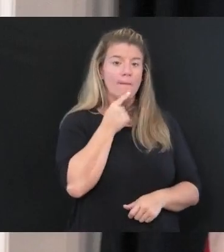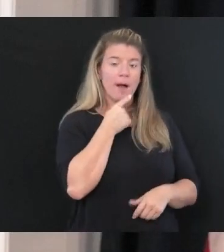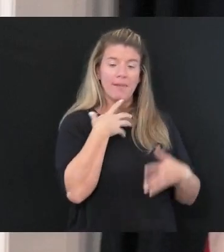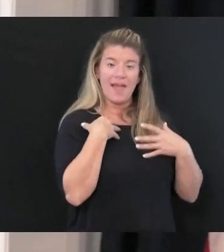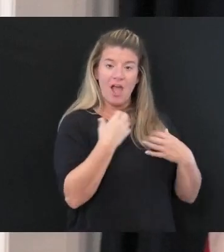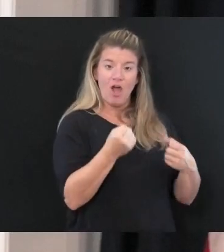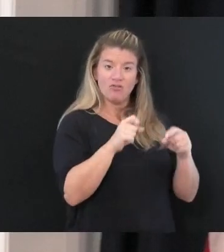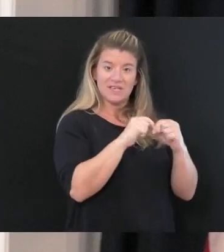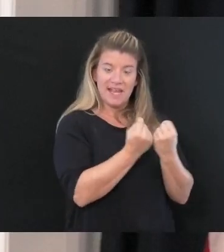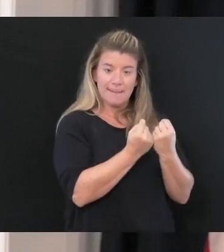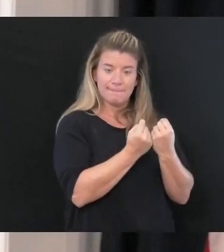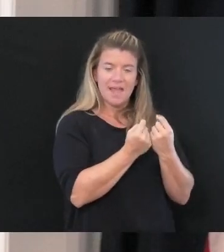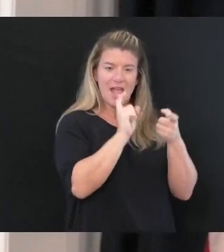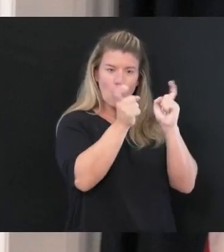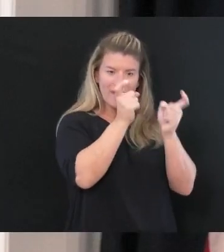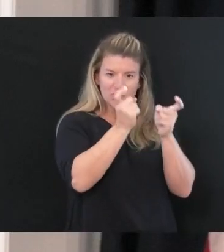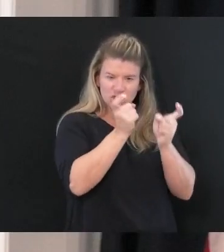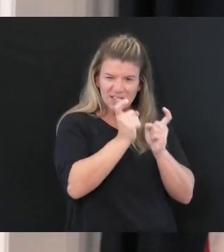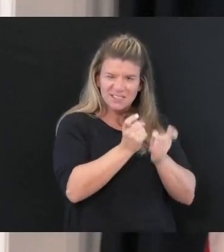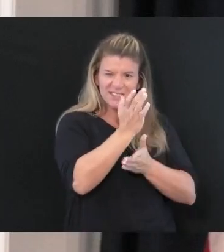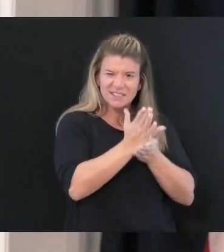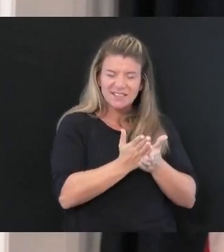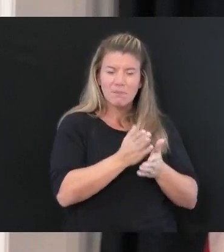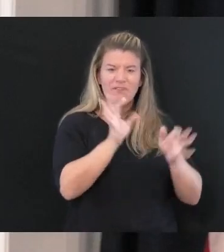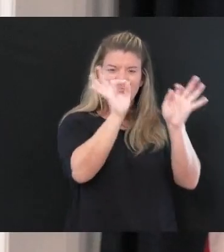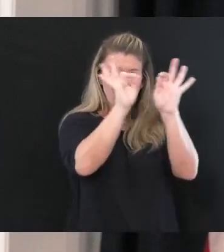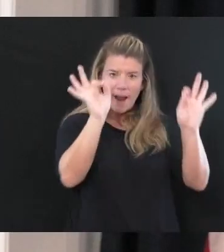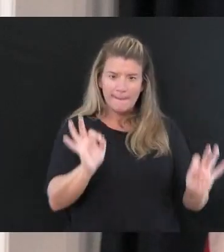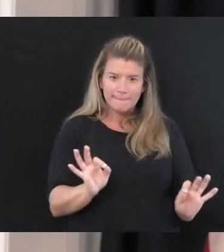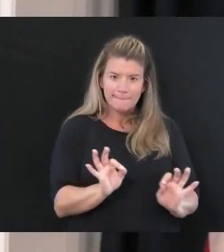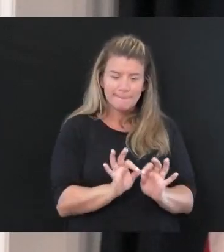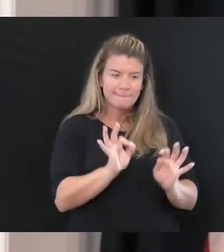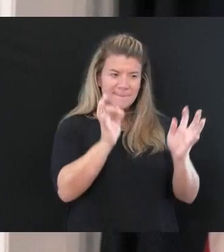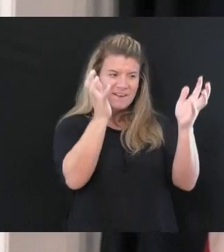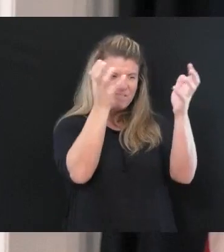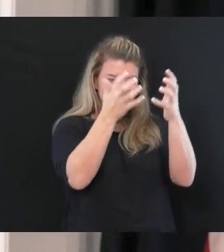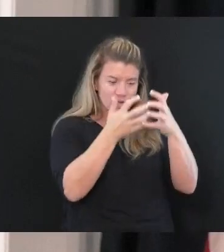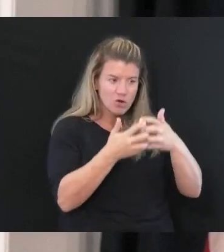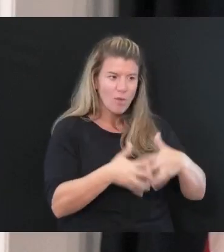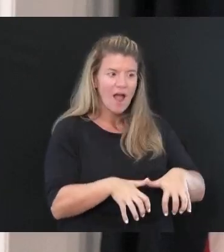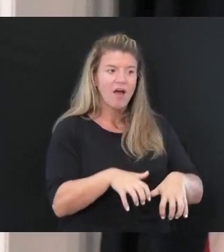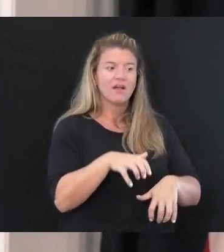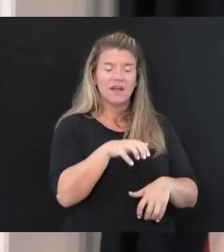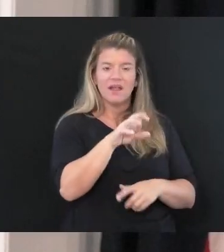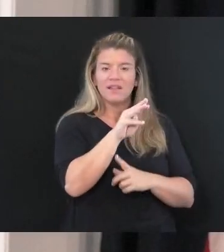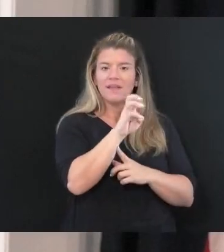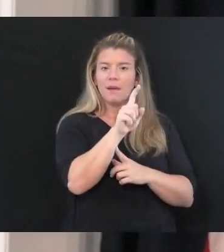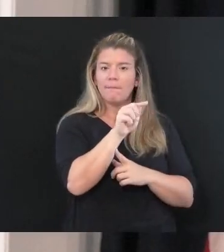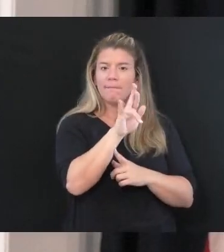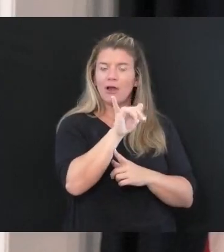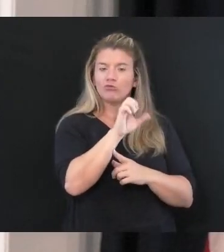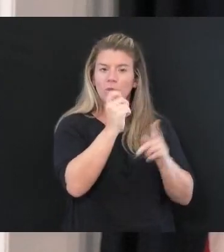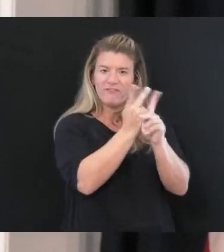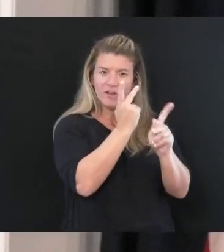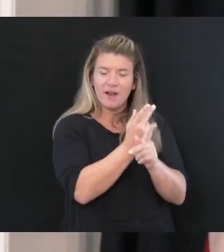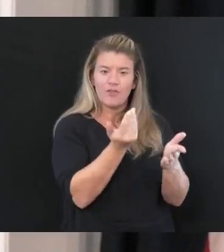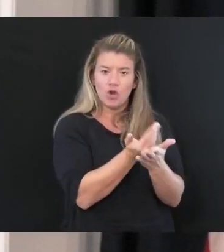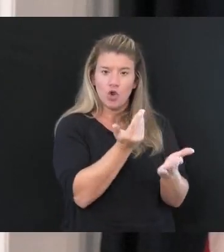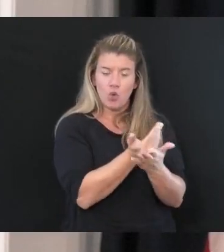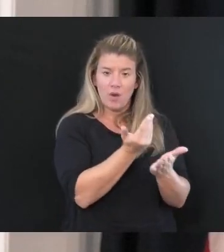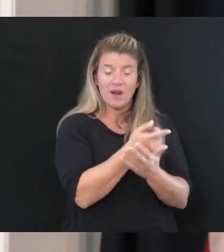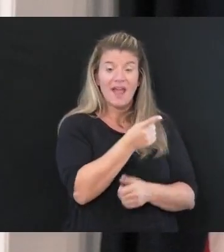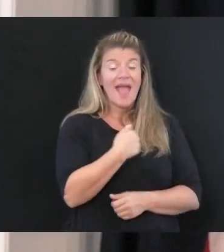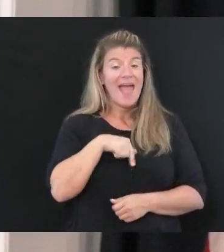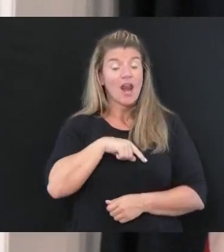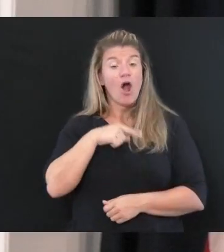and started to adjust some of these frameworks so that we have these new metrics. And the public health